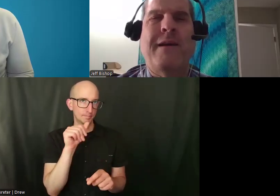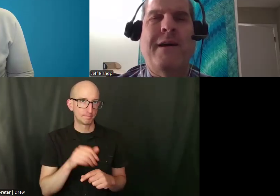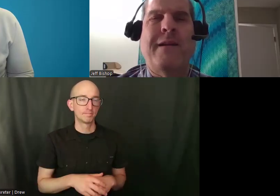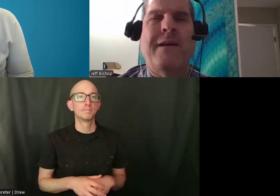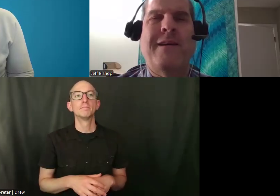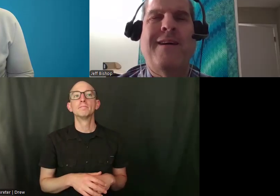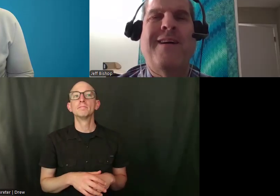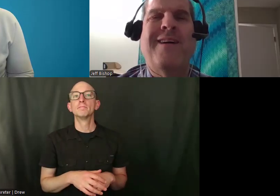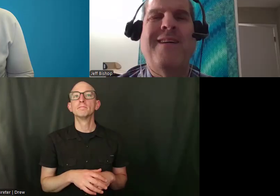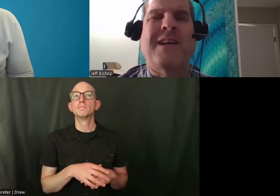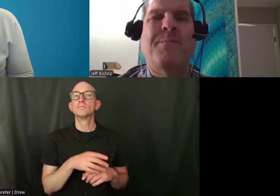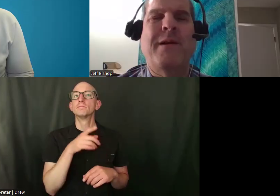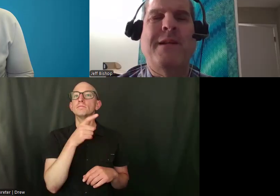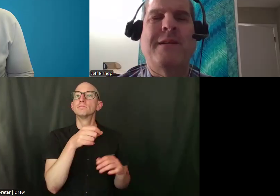my